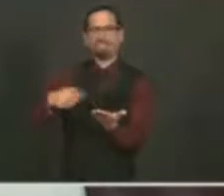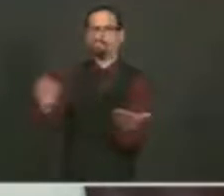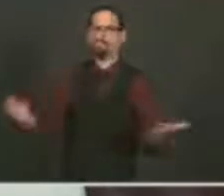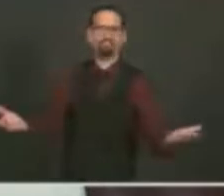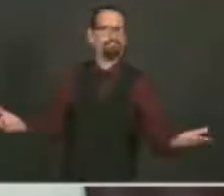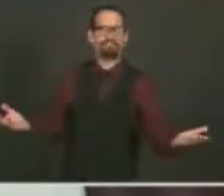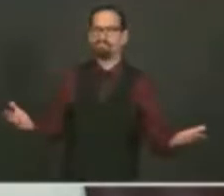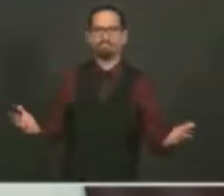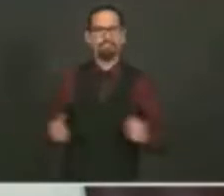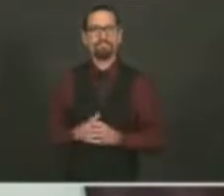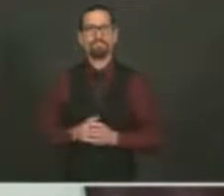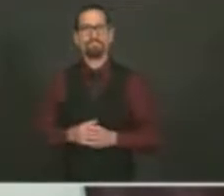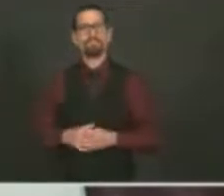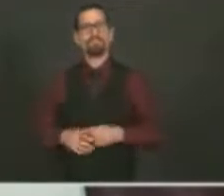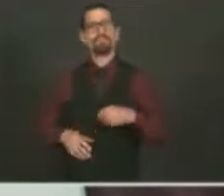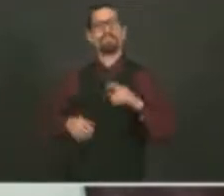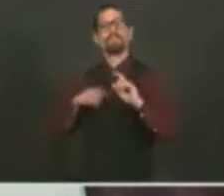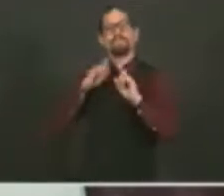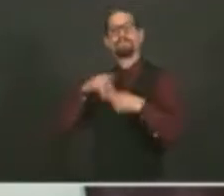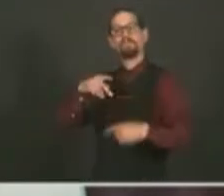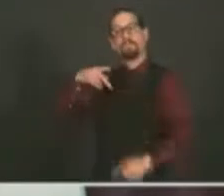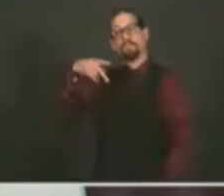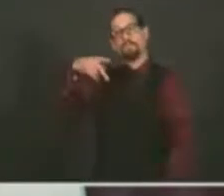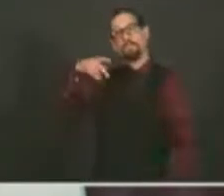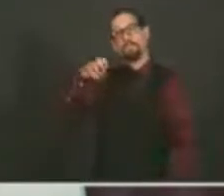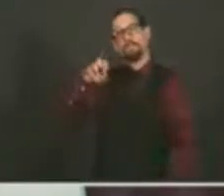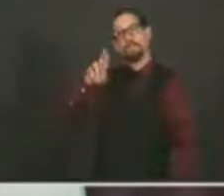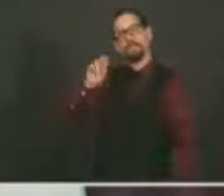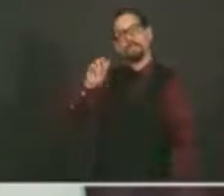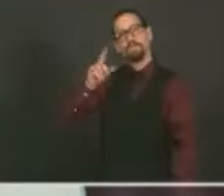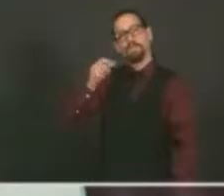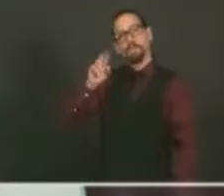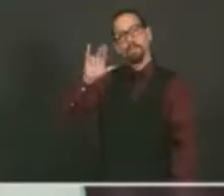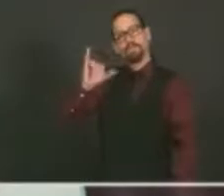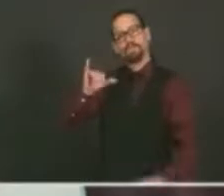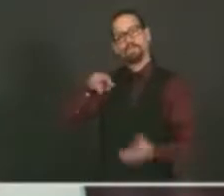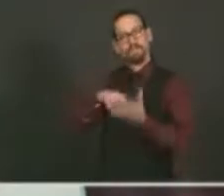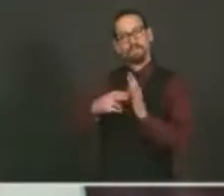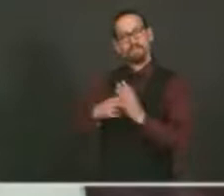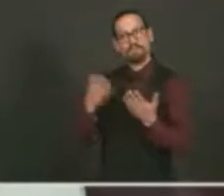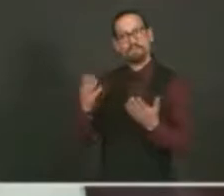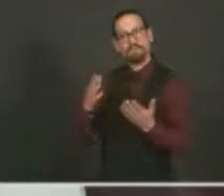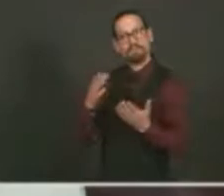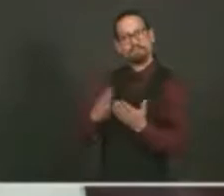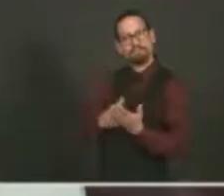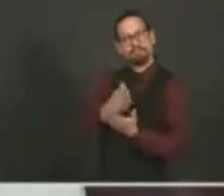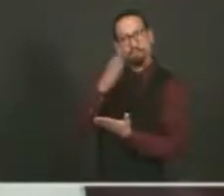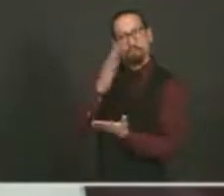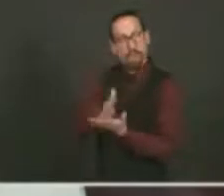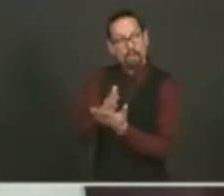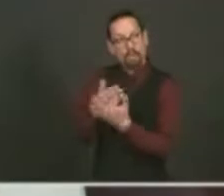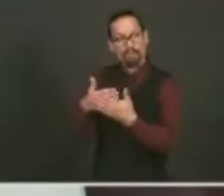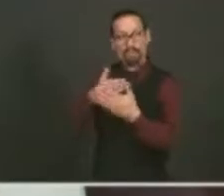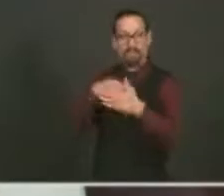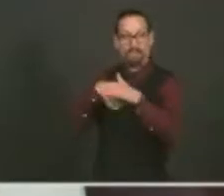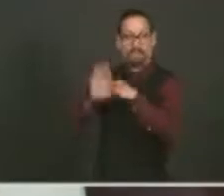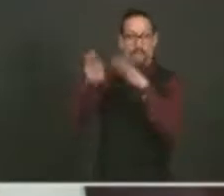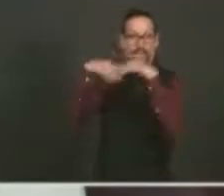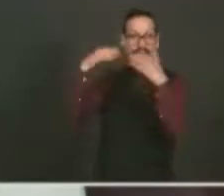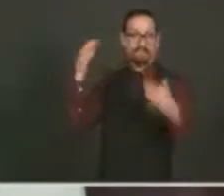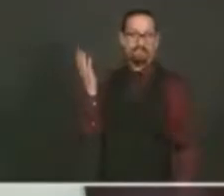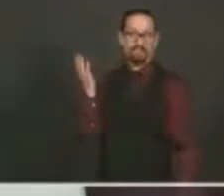is on the way to heaven. So, going along with your analogy, we're going to keep going with that, and it's better than the